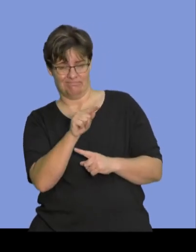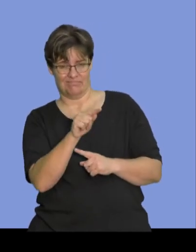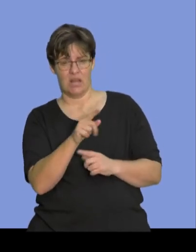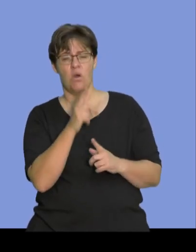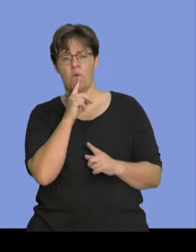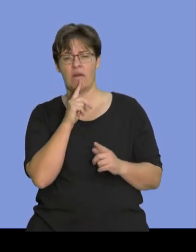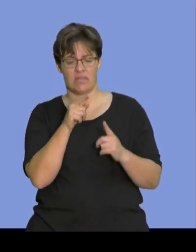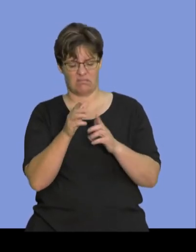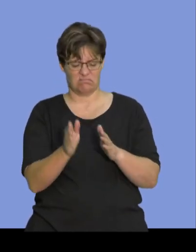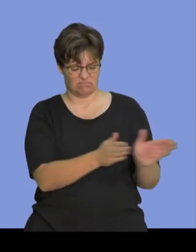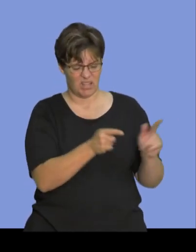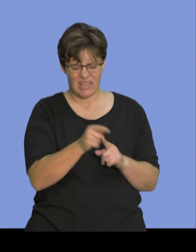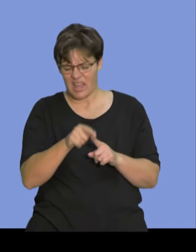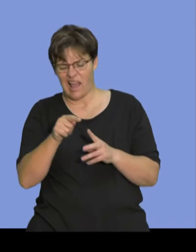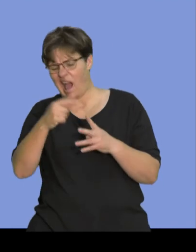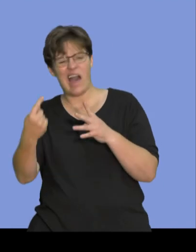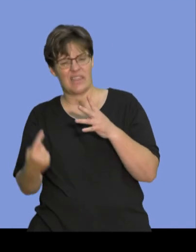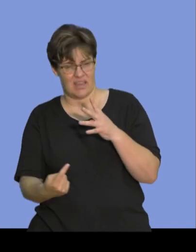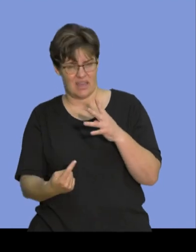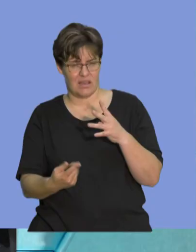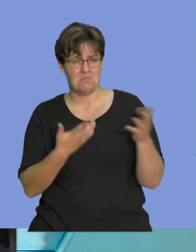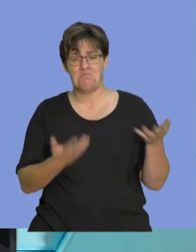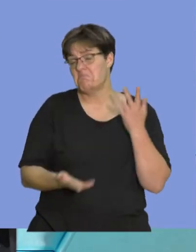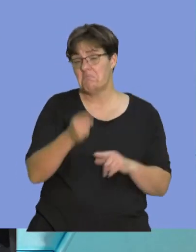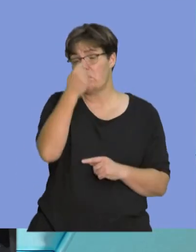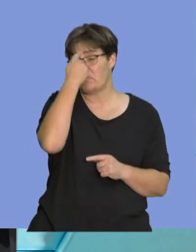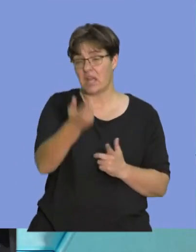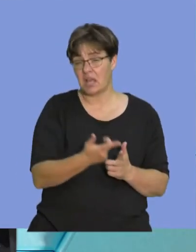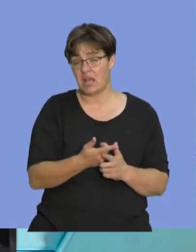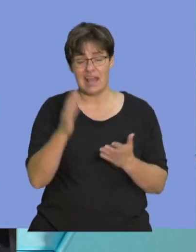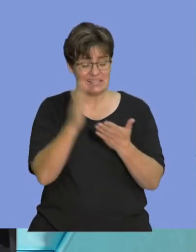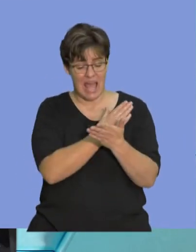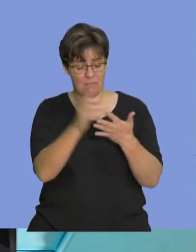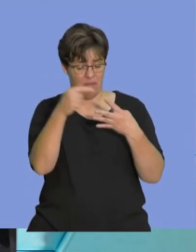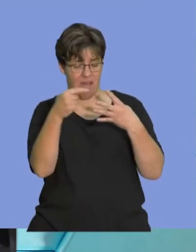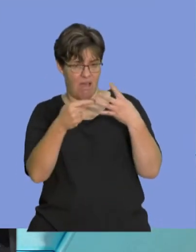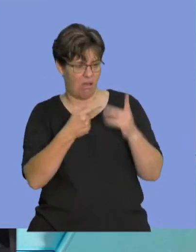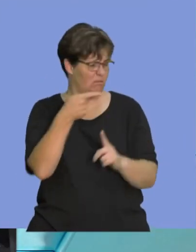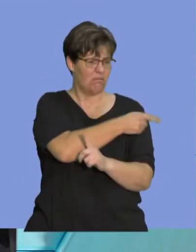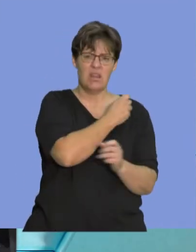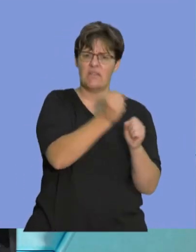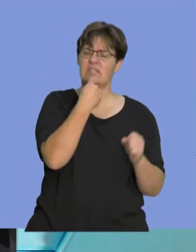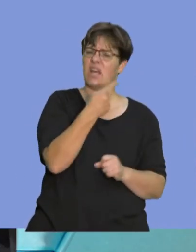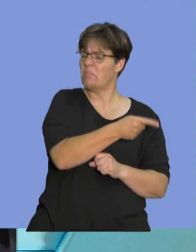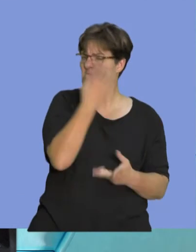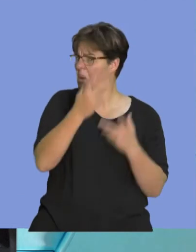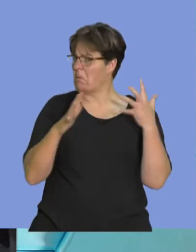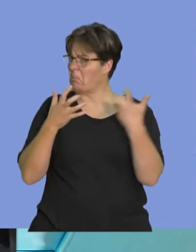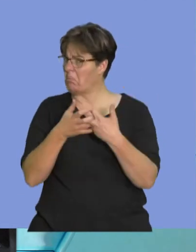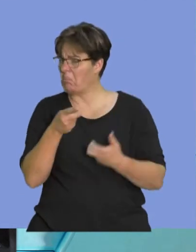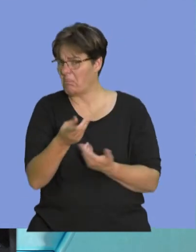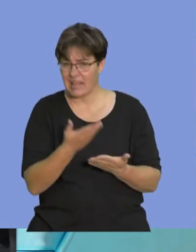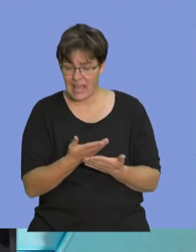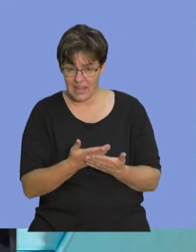one. Now, thinking beyond just the obvious one, you may also think about some of those that we did not